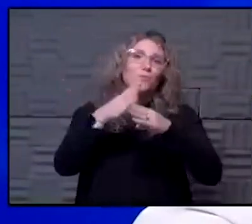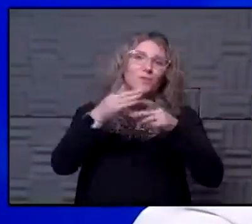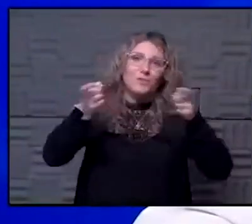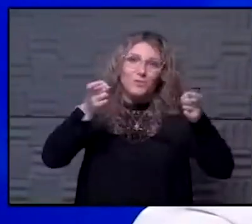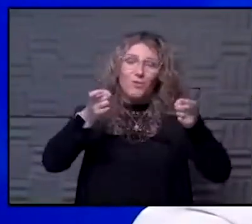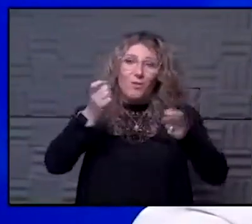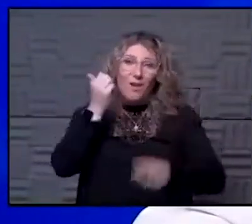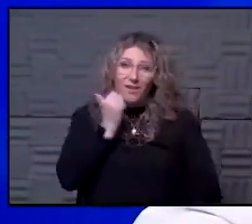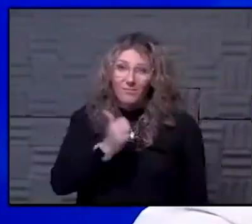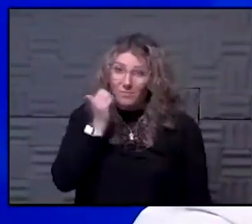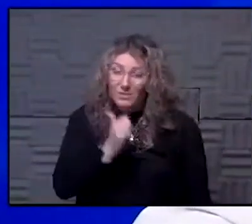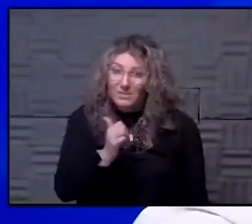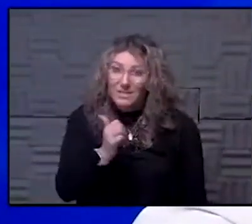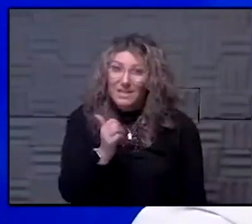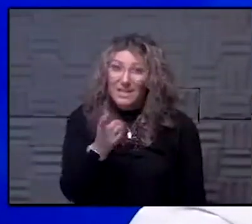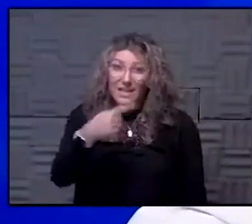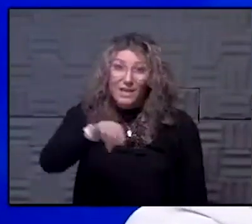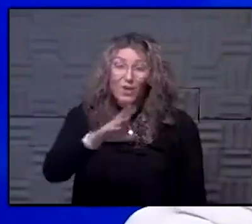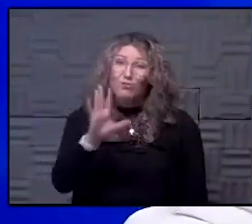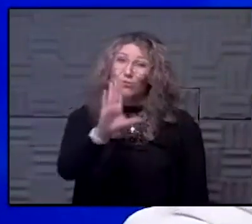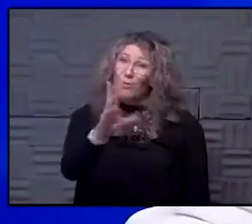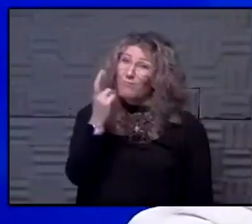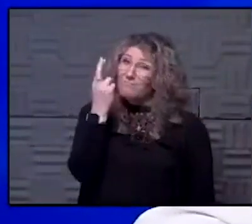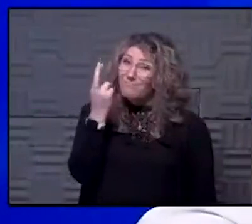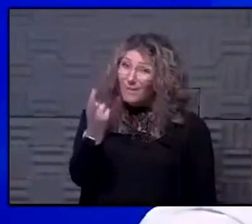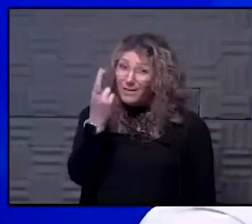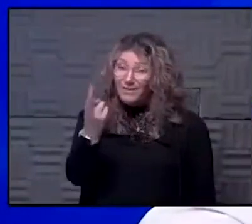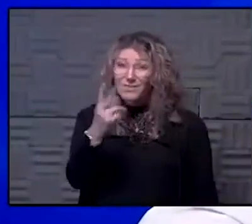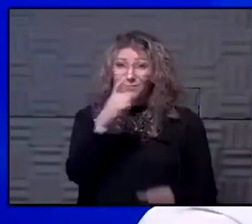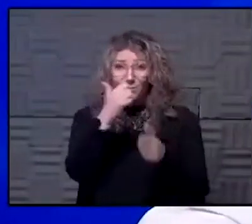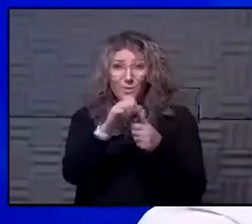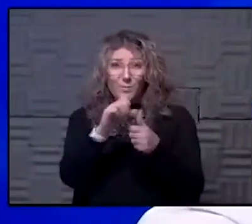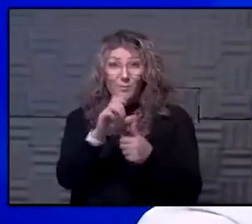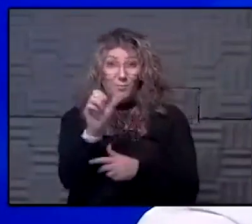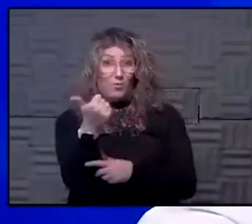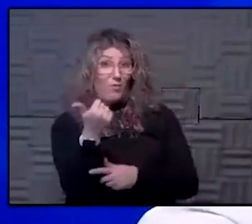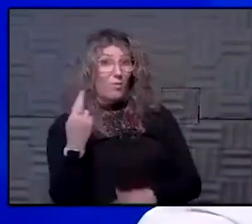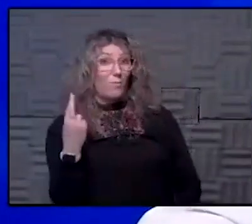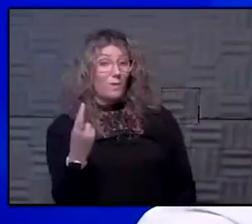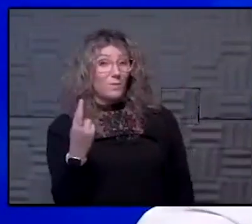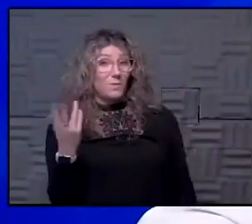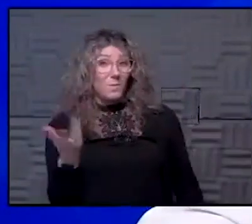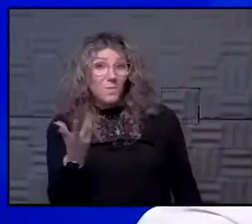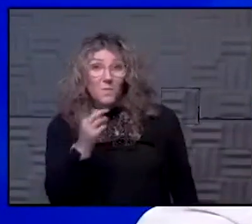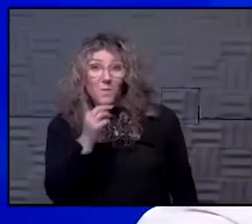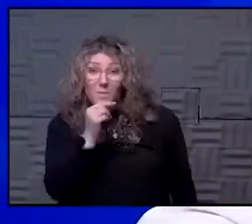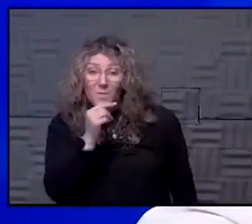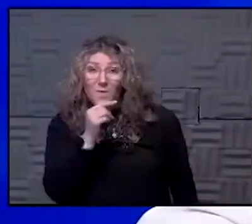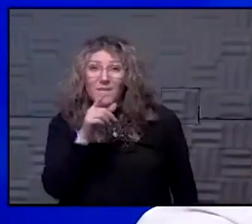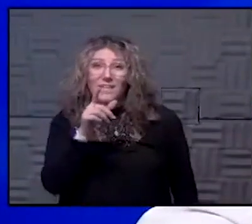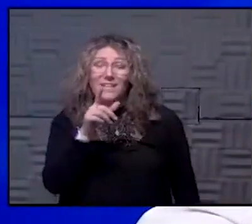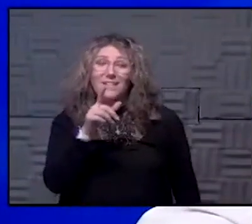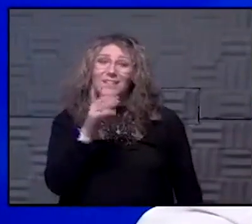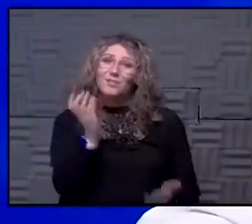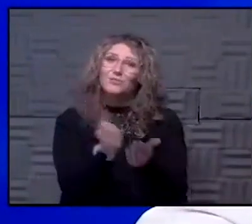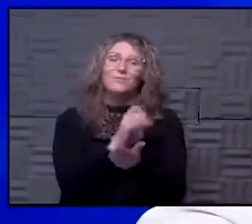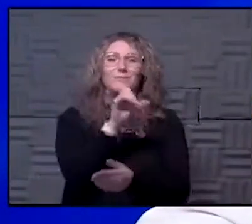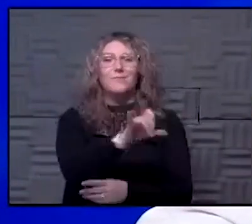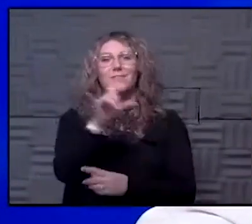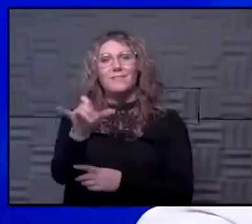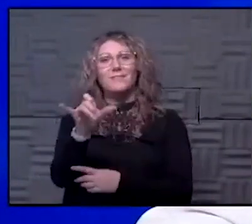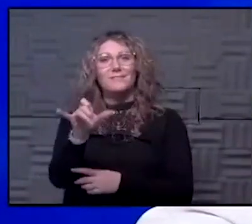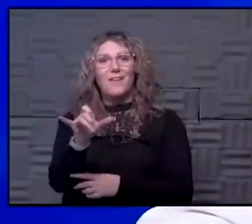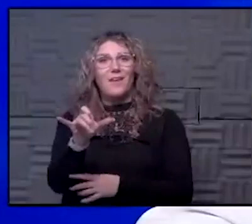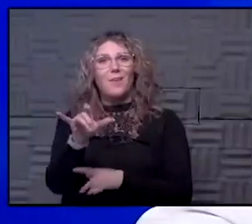control every day. They are your best friend. And remember that your other best friend deserves the same amount of love as you want to